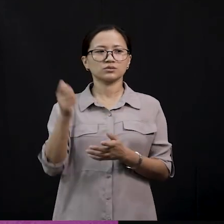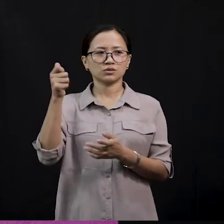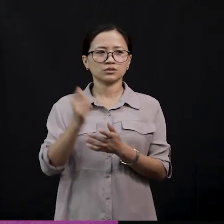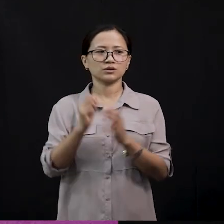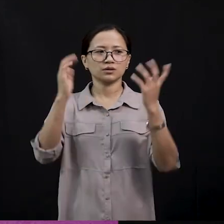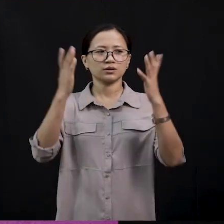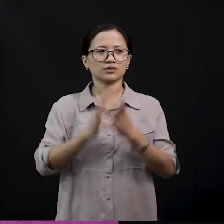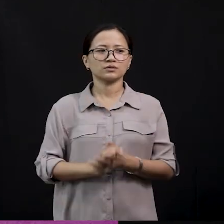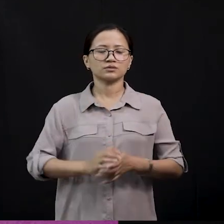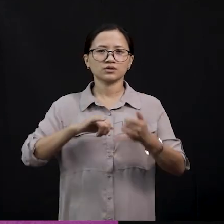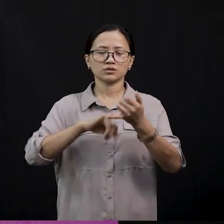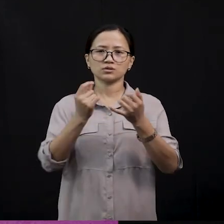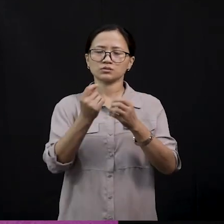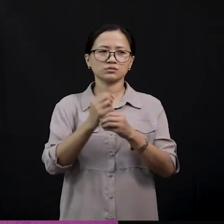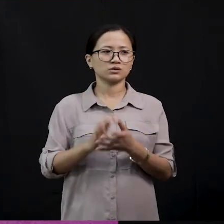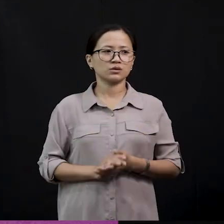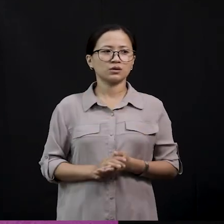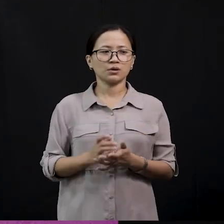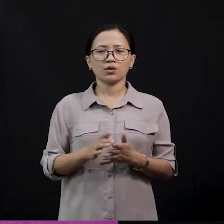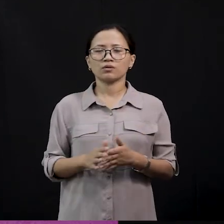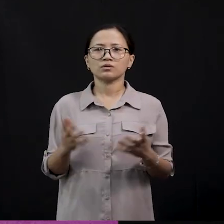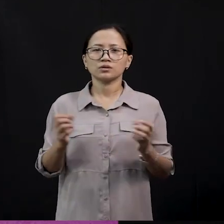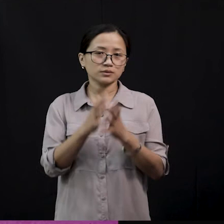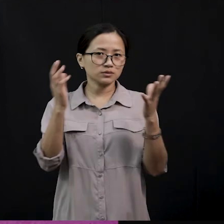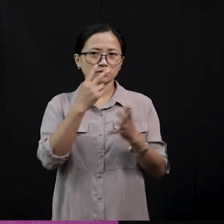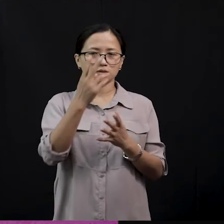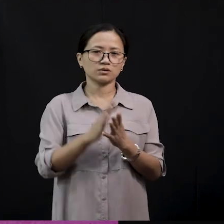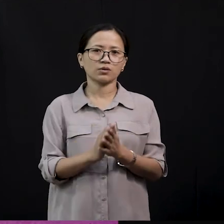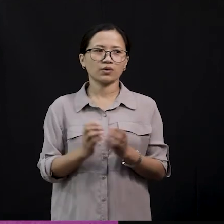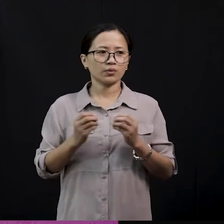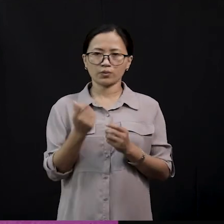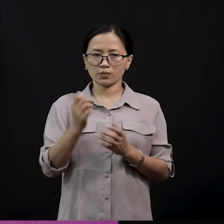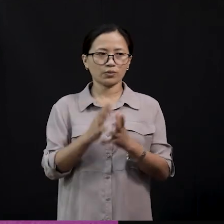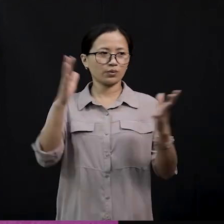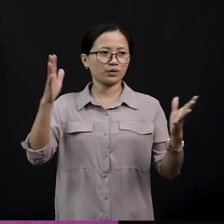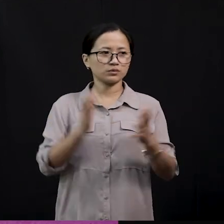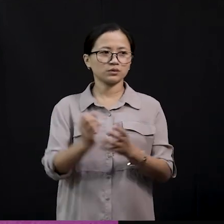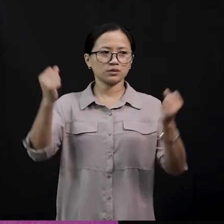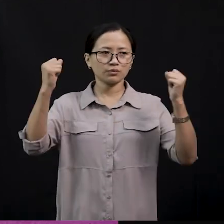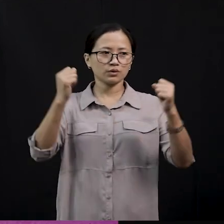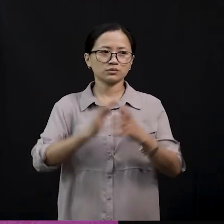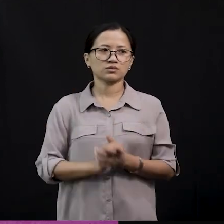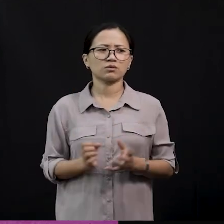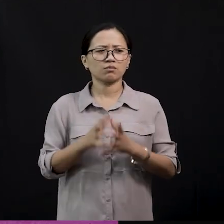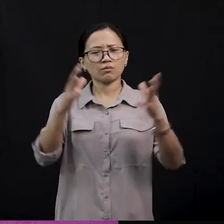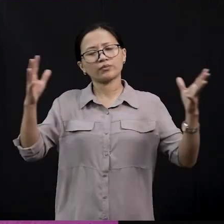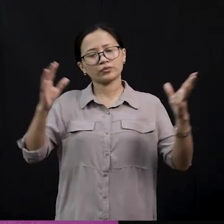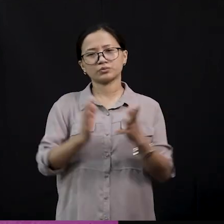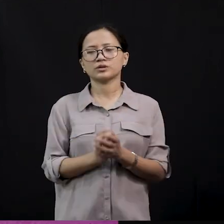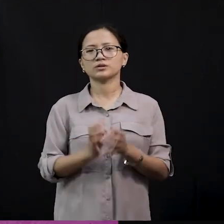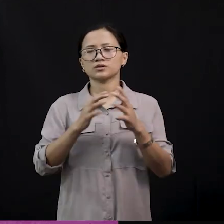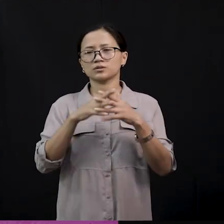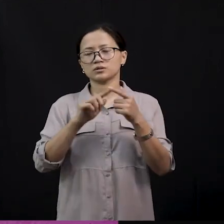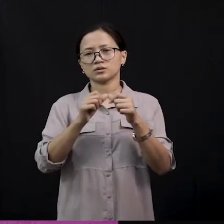wealth, power, or more power than wealth. I'm sure a king has got lots of wealth, but he also